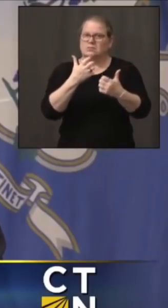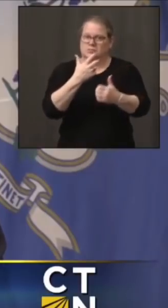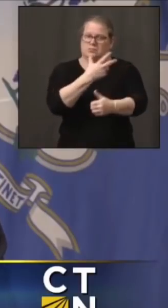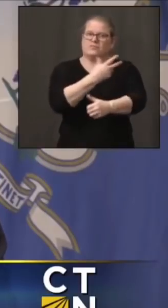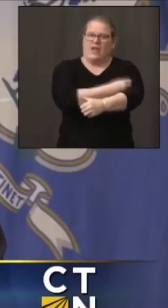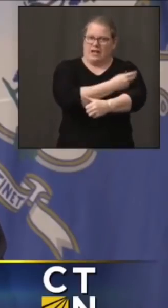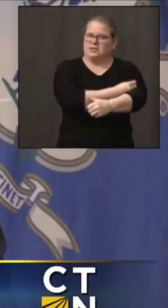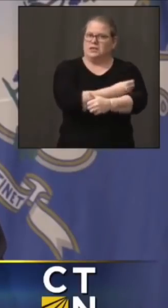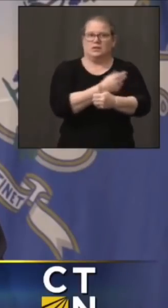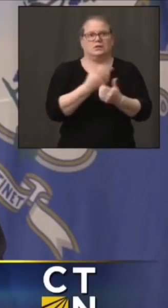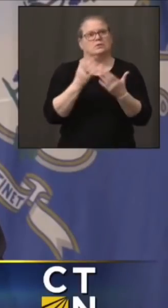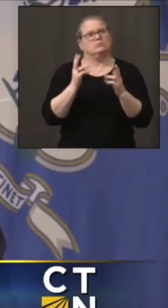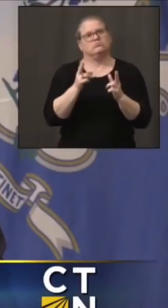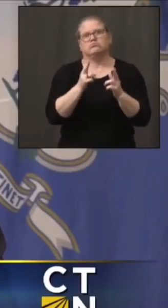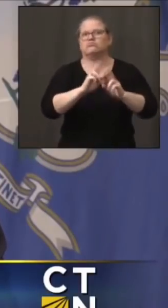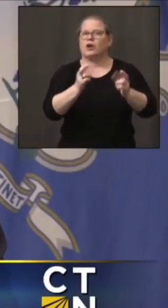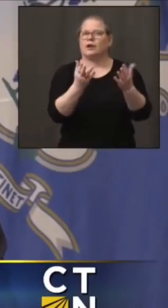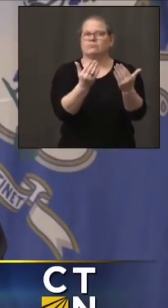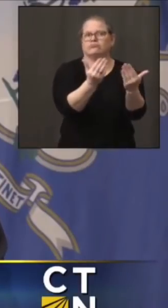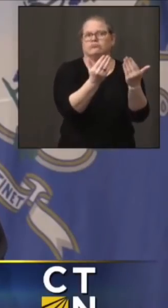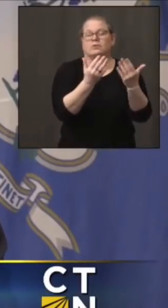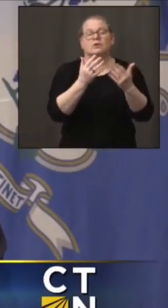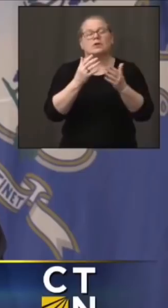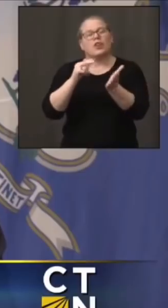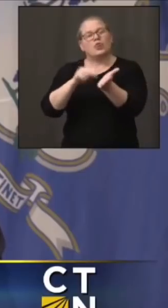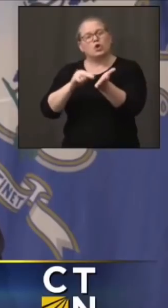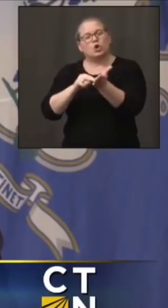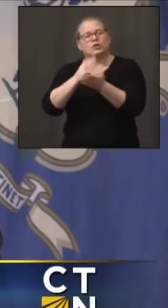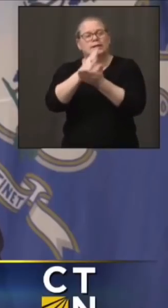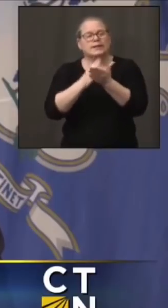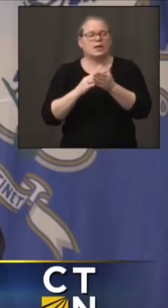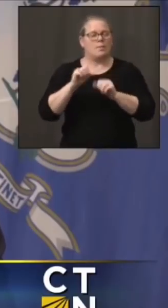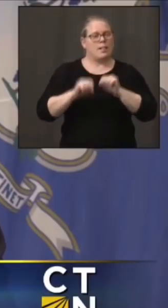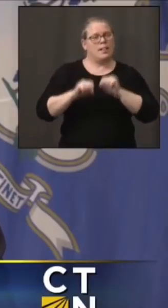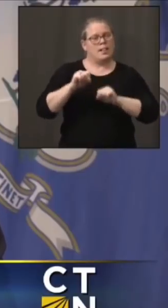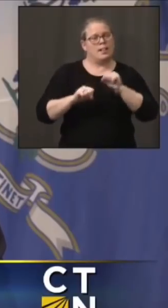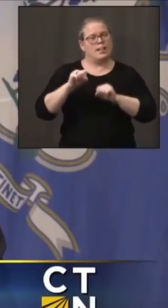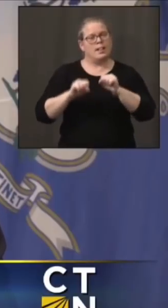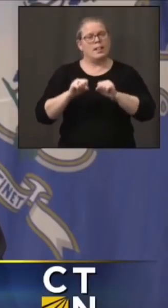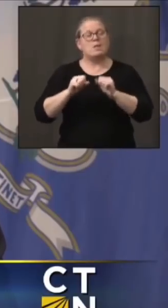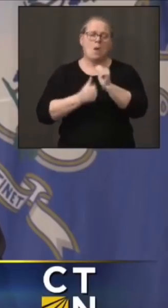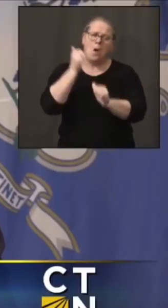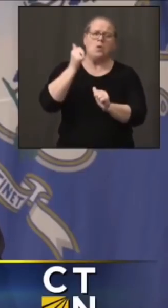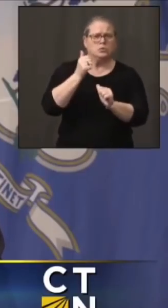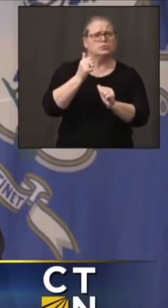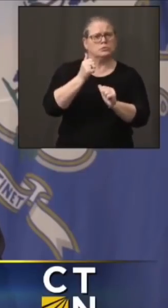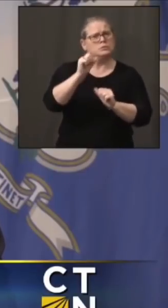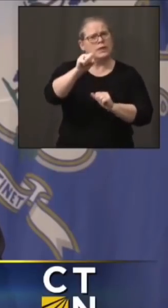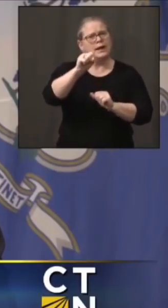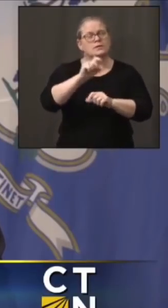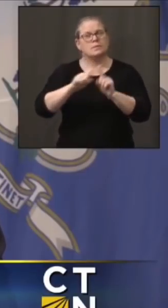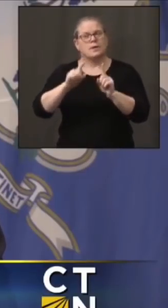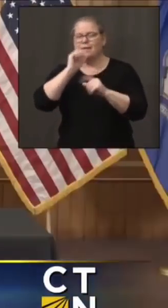nurses. Most are getting it, but not all. So we're doing a pretty aggressive public outreach campaign to address them.